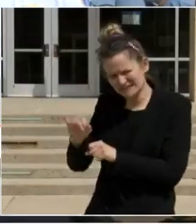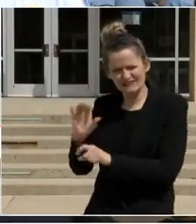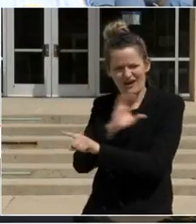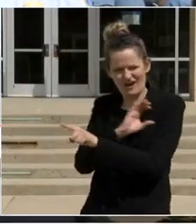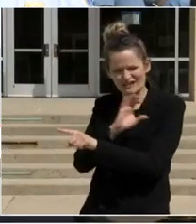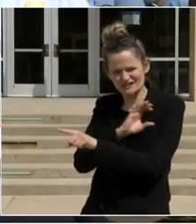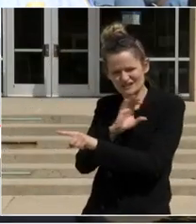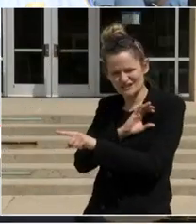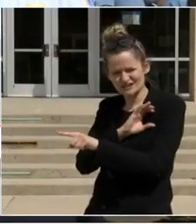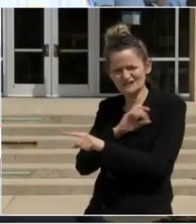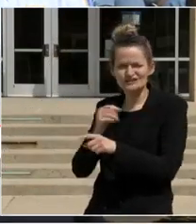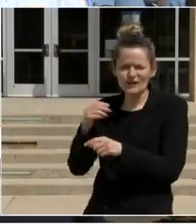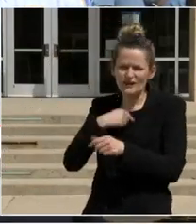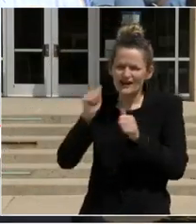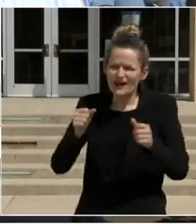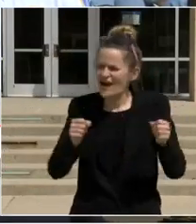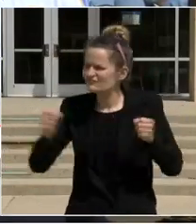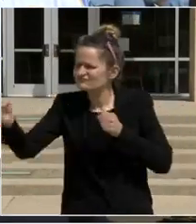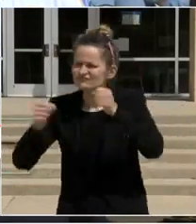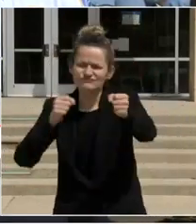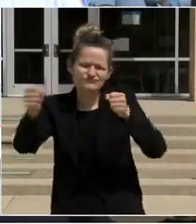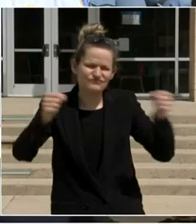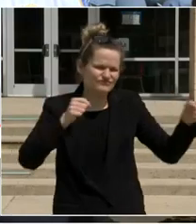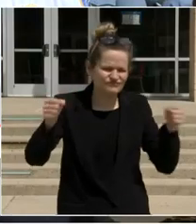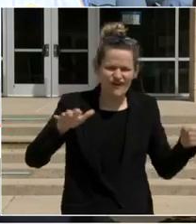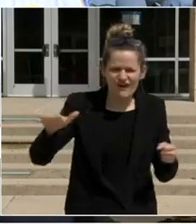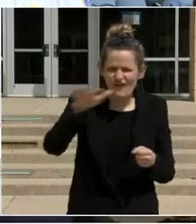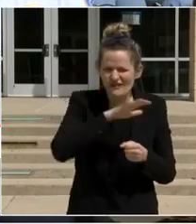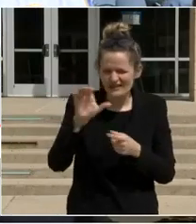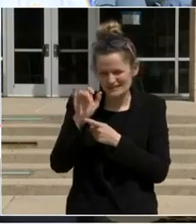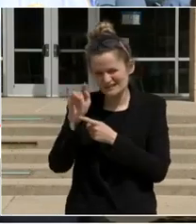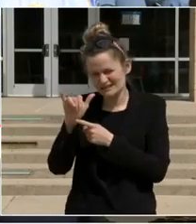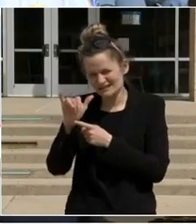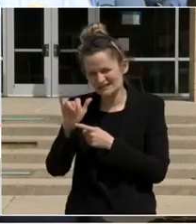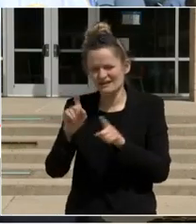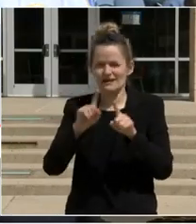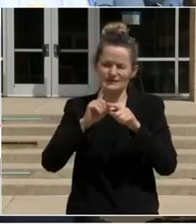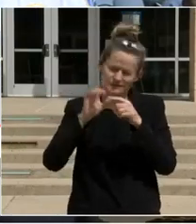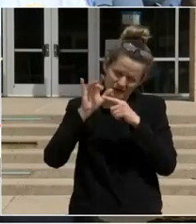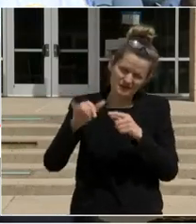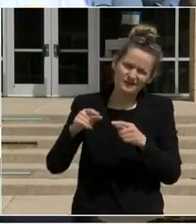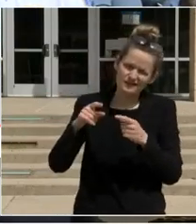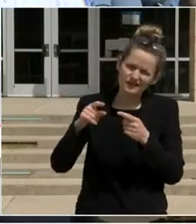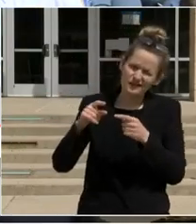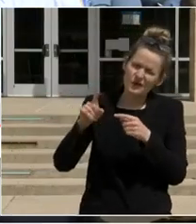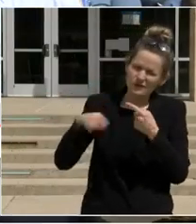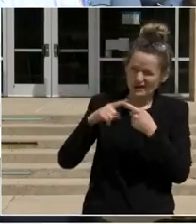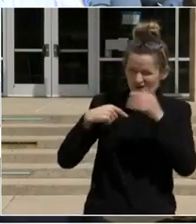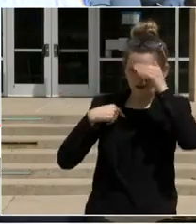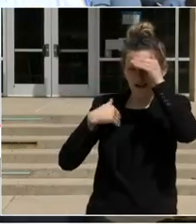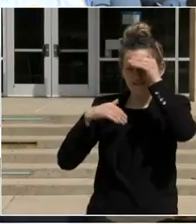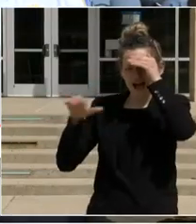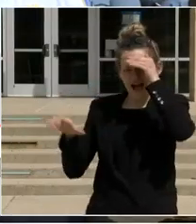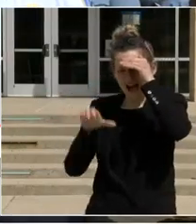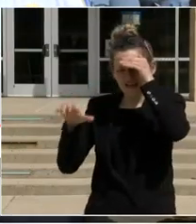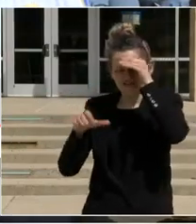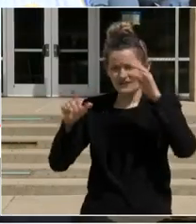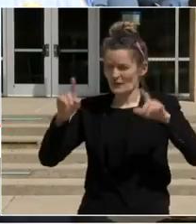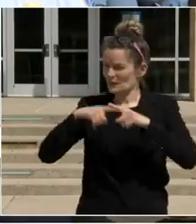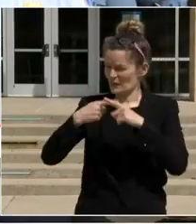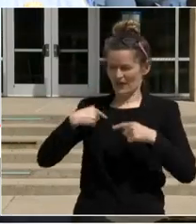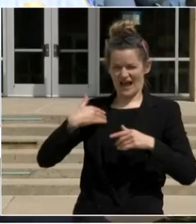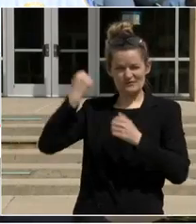city, let us police special events and First Amendment activities, and let us be present